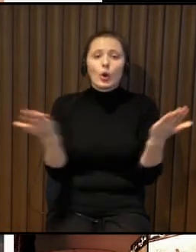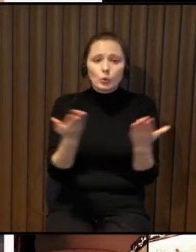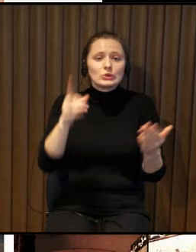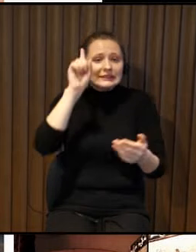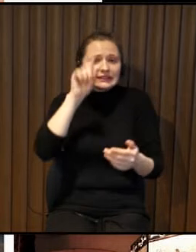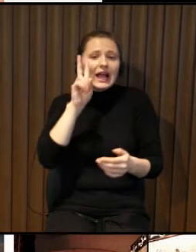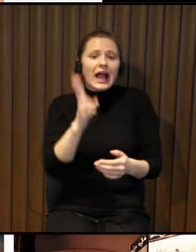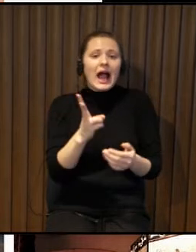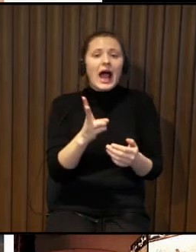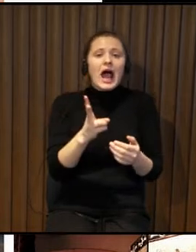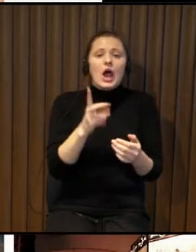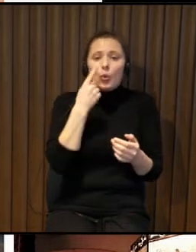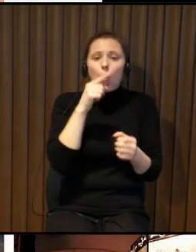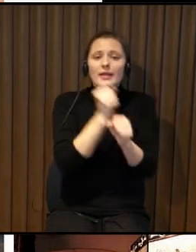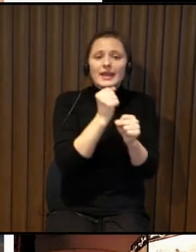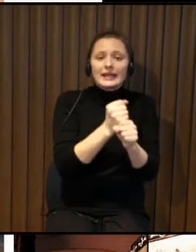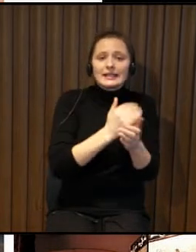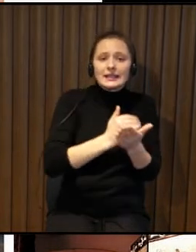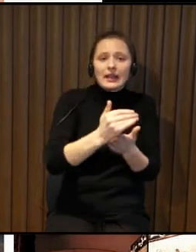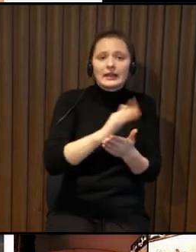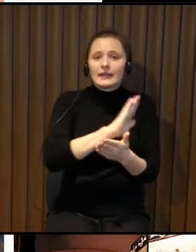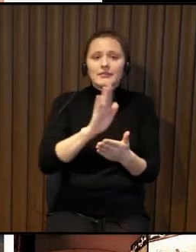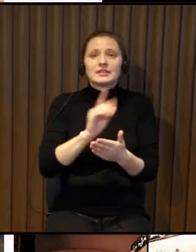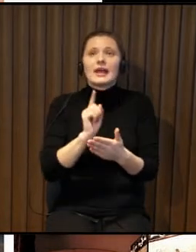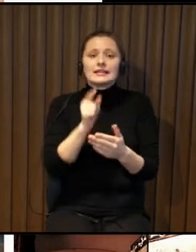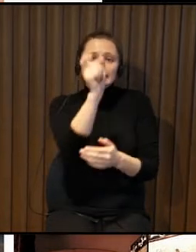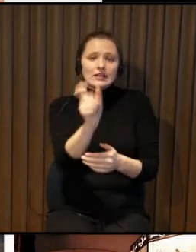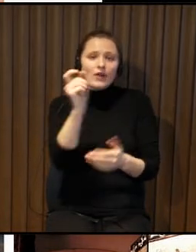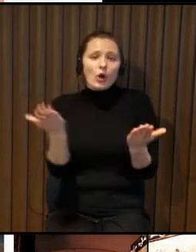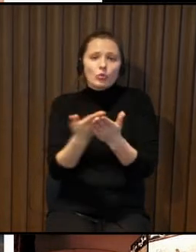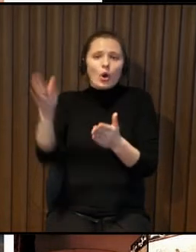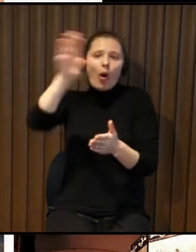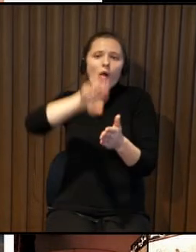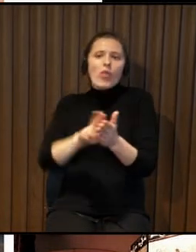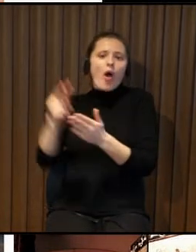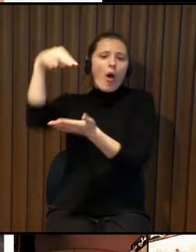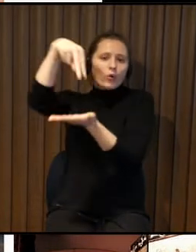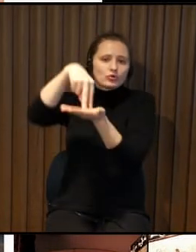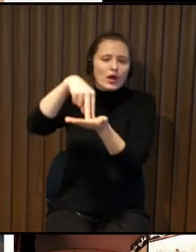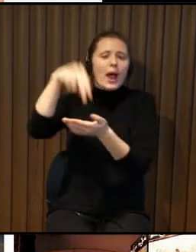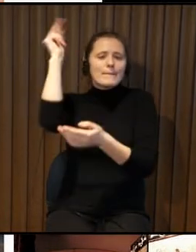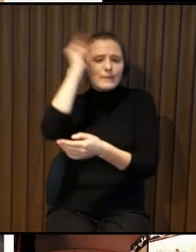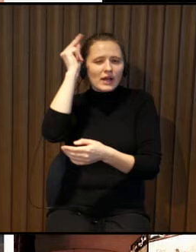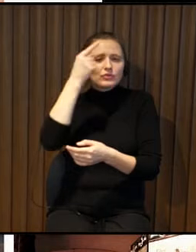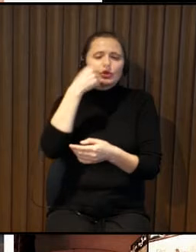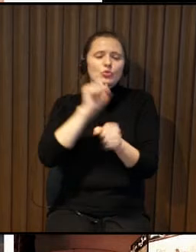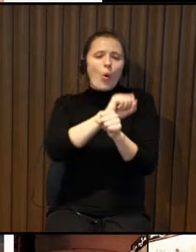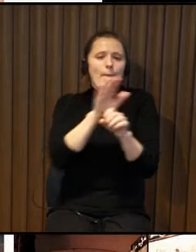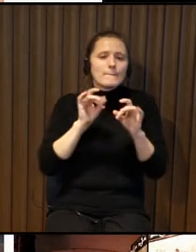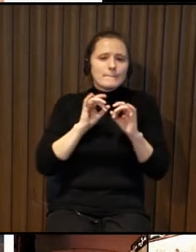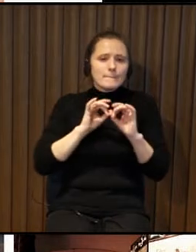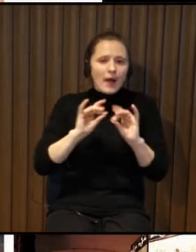Rather than heeding the lesson of the pandemic that none of us are safe until all of us are safe, some nations